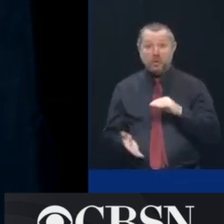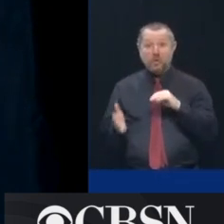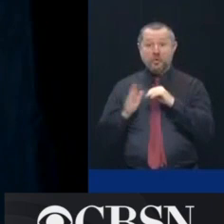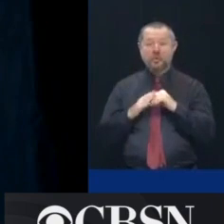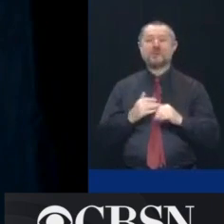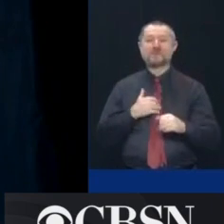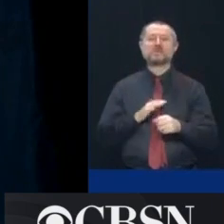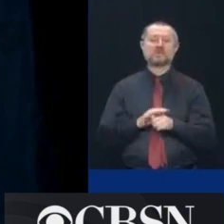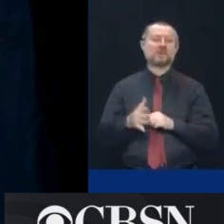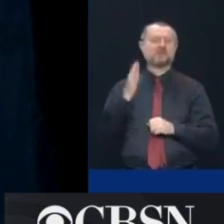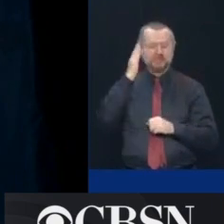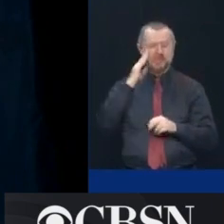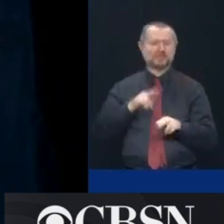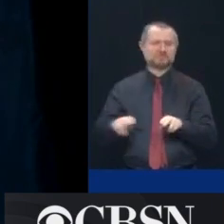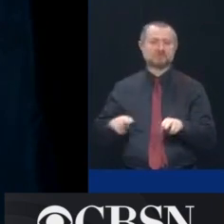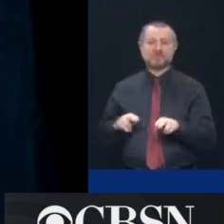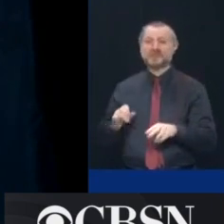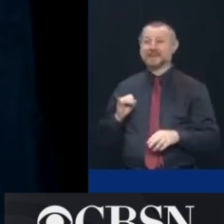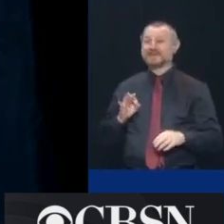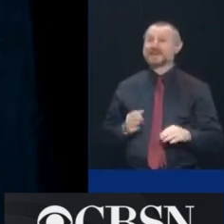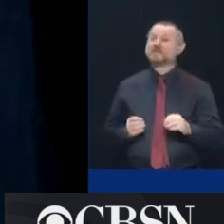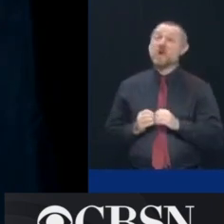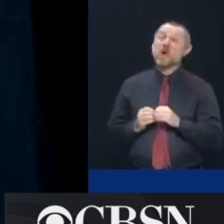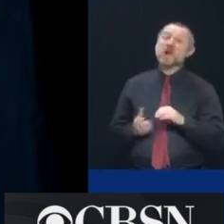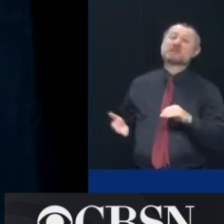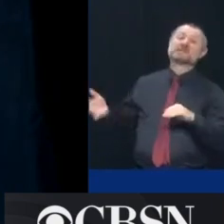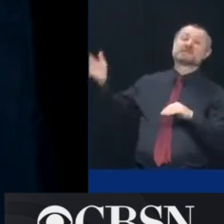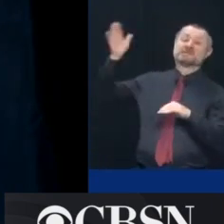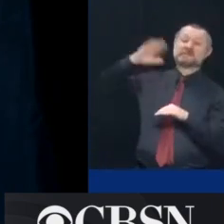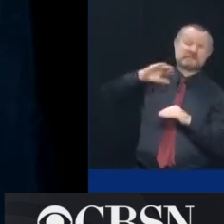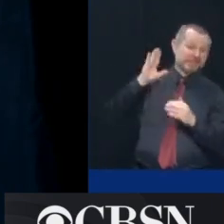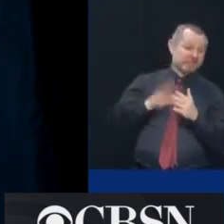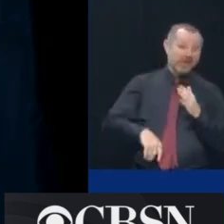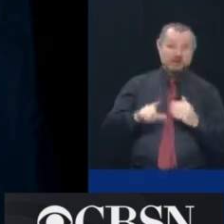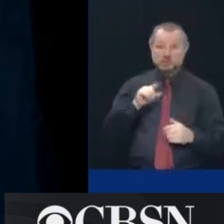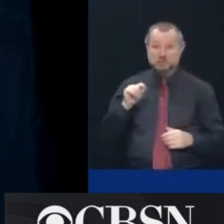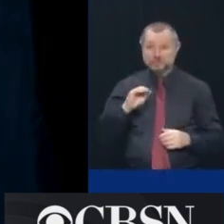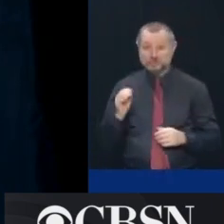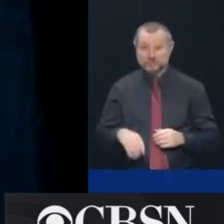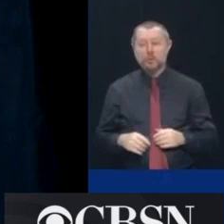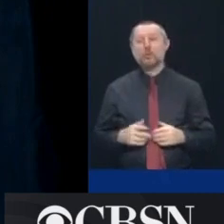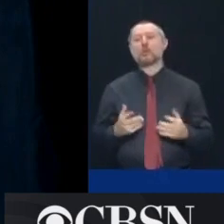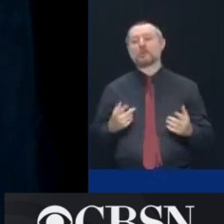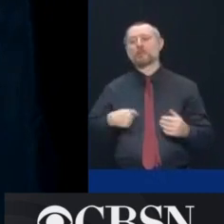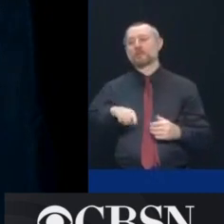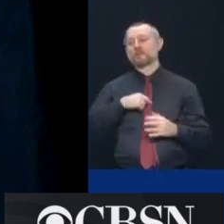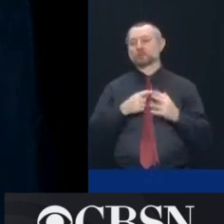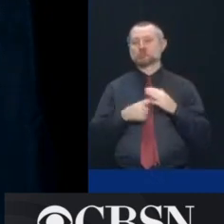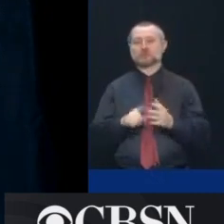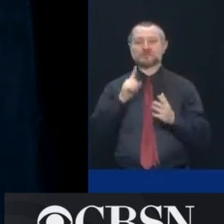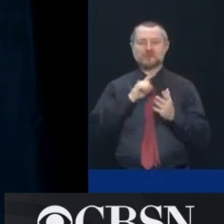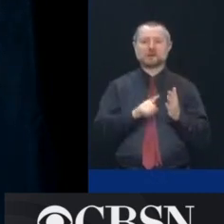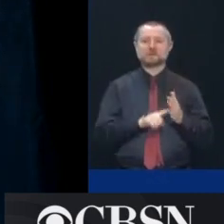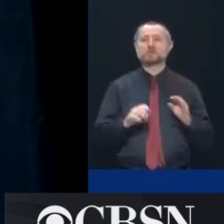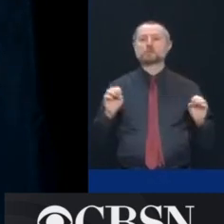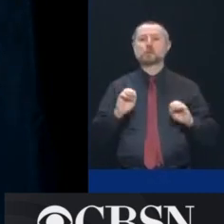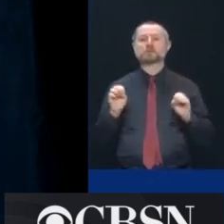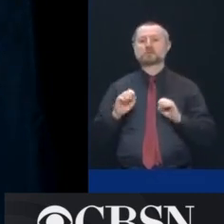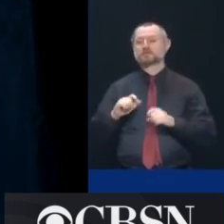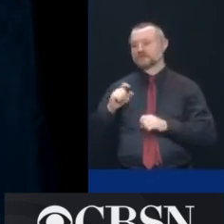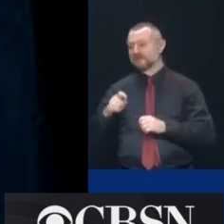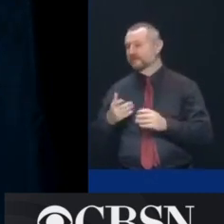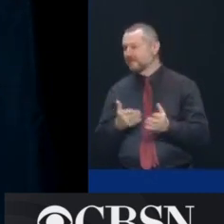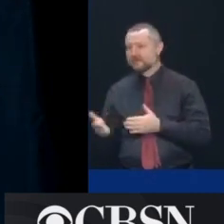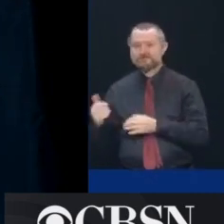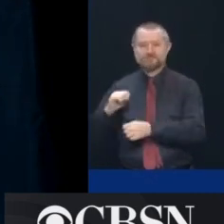If we are above that range, then we would start to look at emergency hospital beds. On Staten Island,